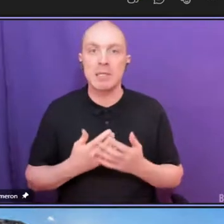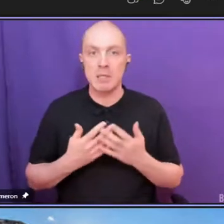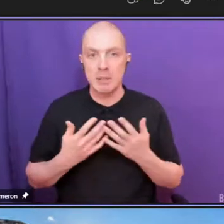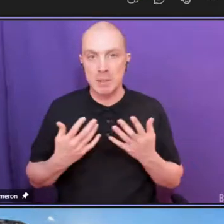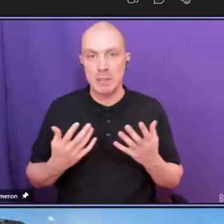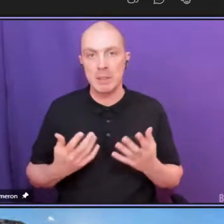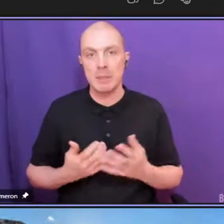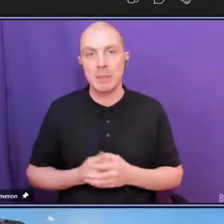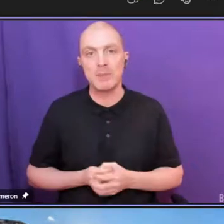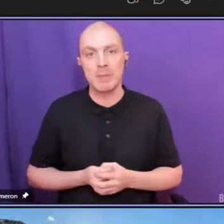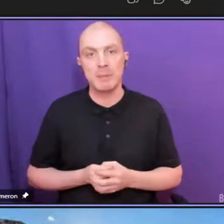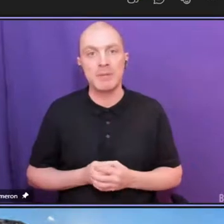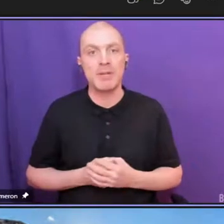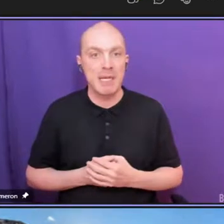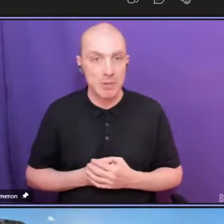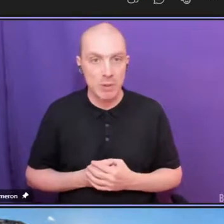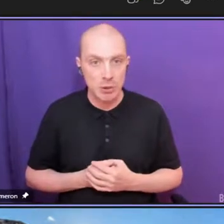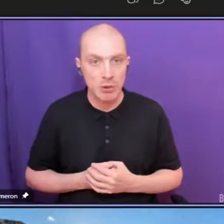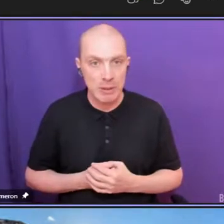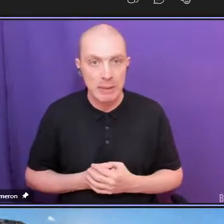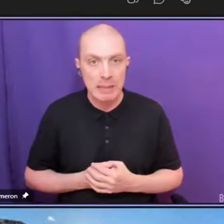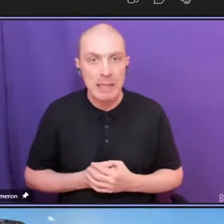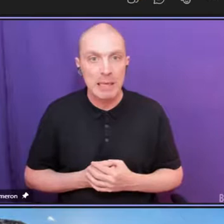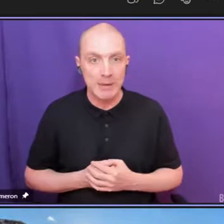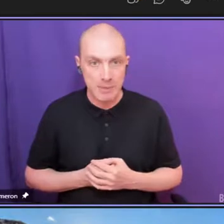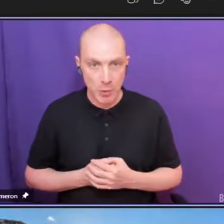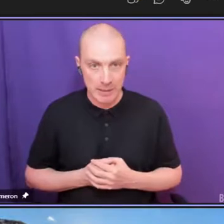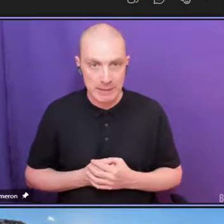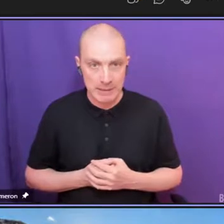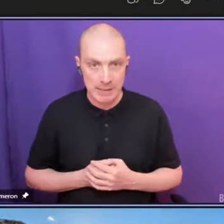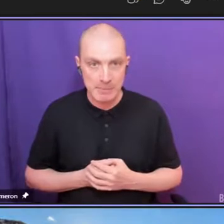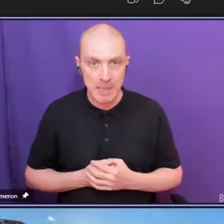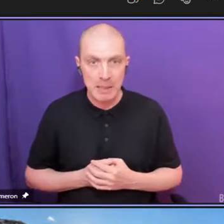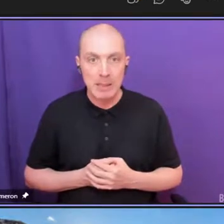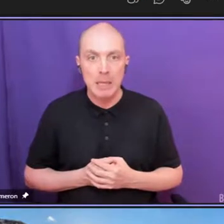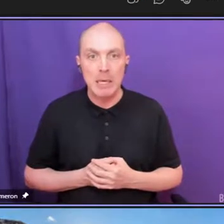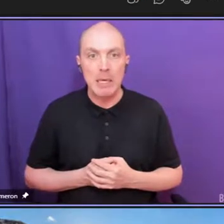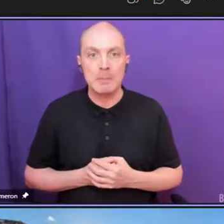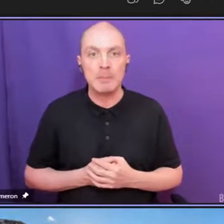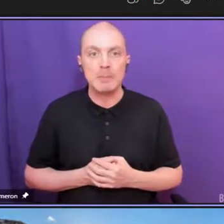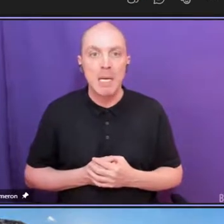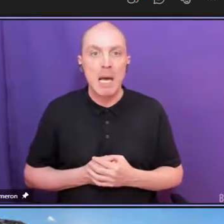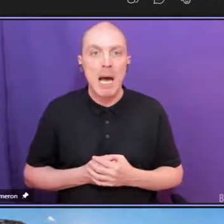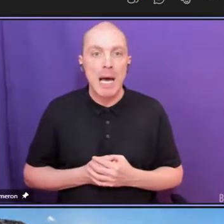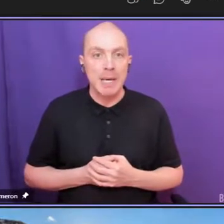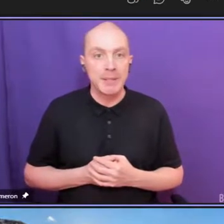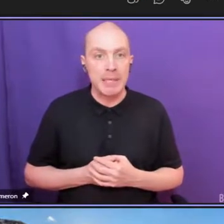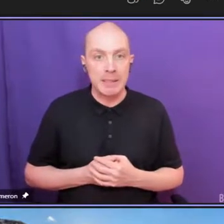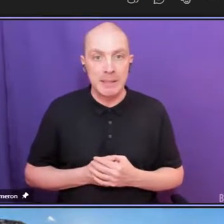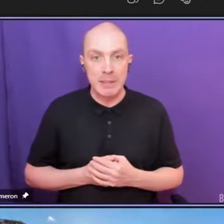Okay, it's the threat is so acute at this point in time.